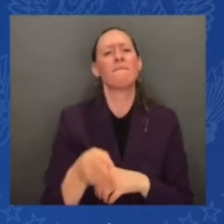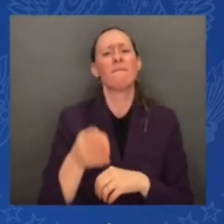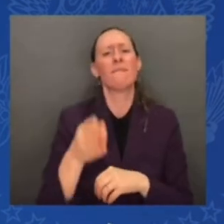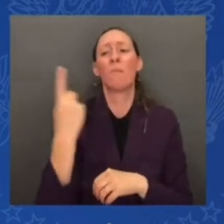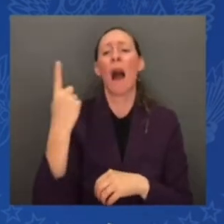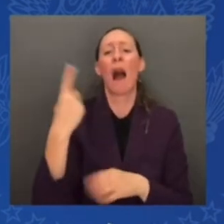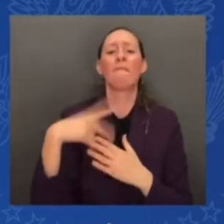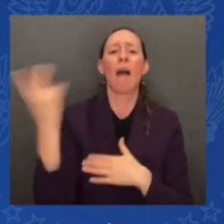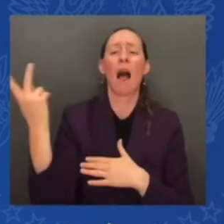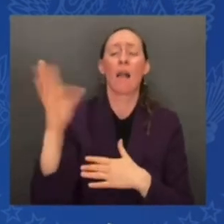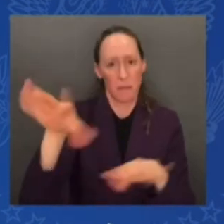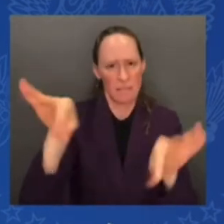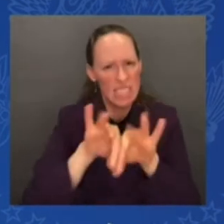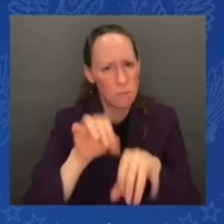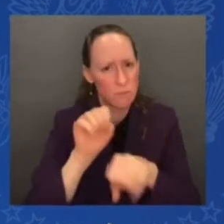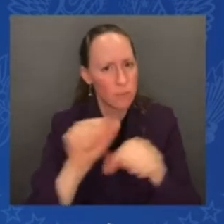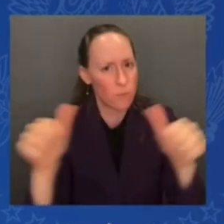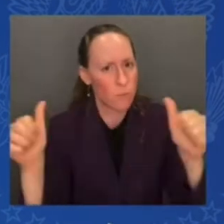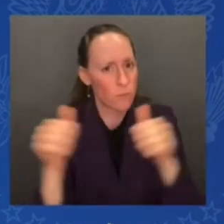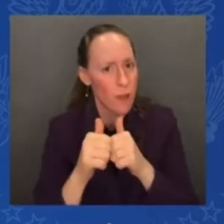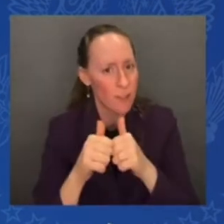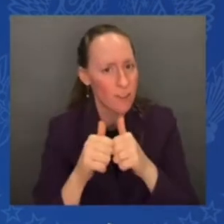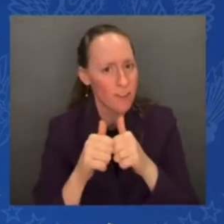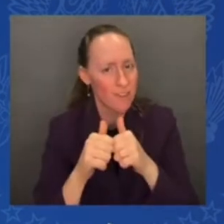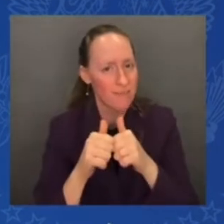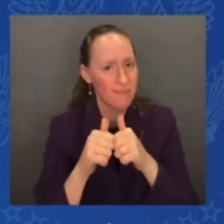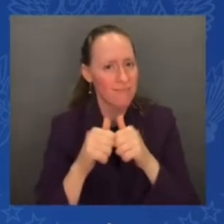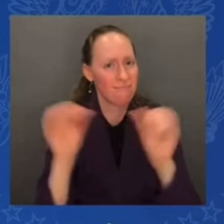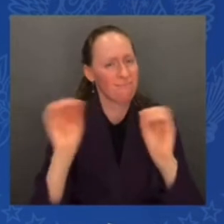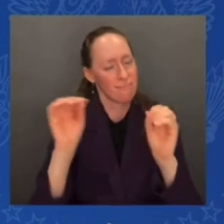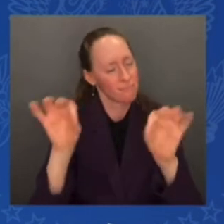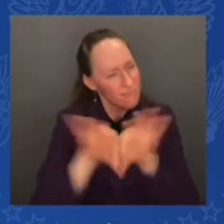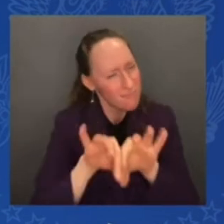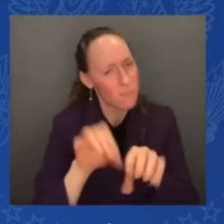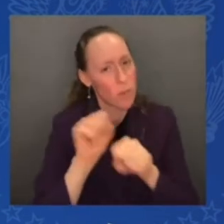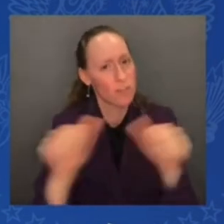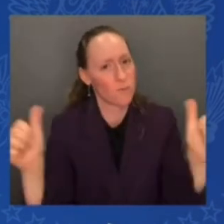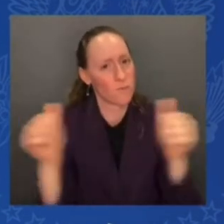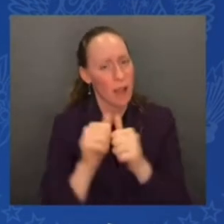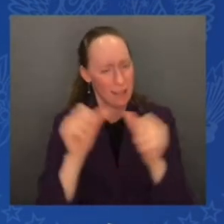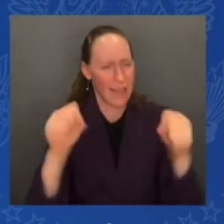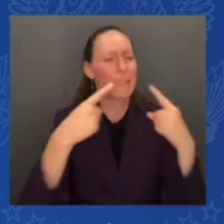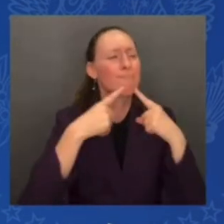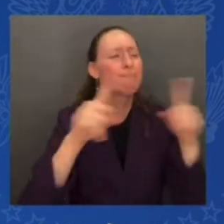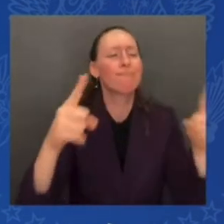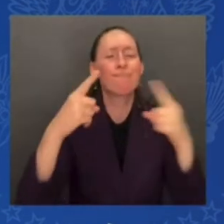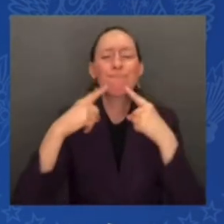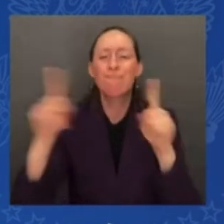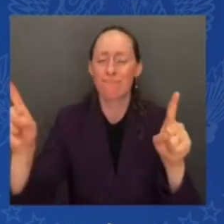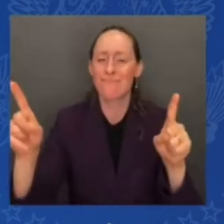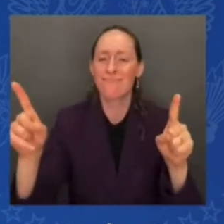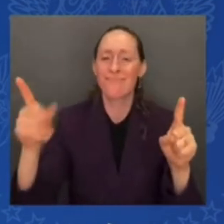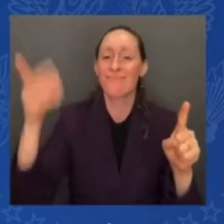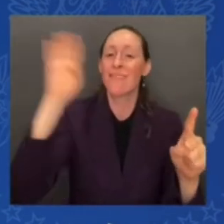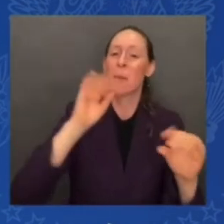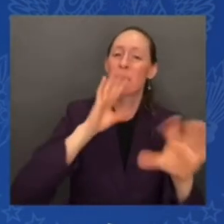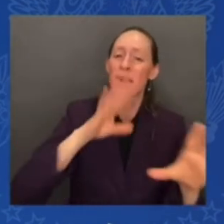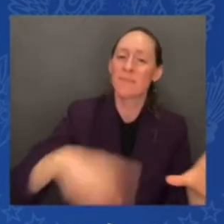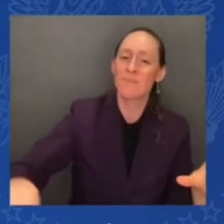Nothing's beyond our capacity to work together. And God bless you all, and may God protect our troops. Thank you so